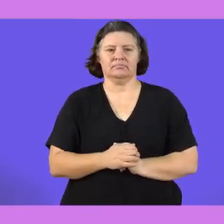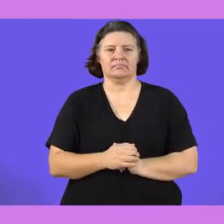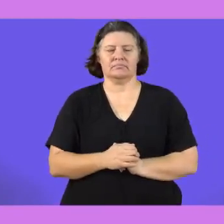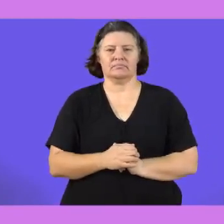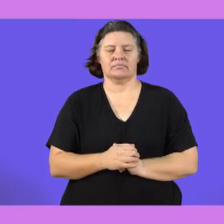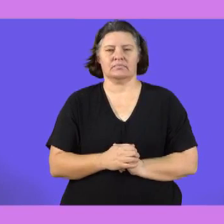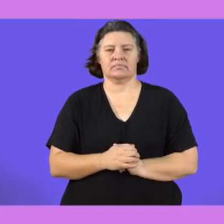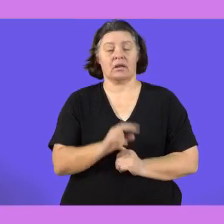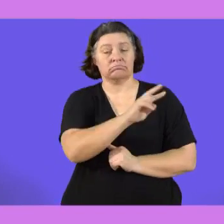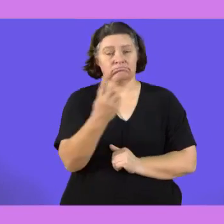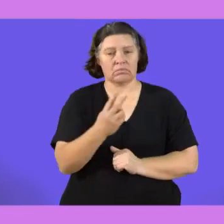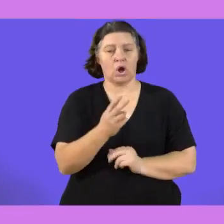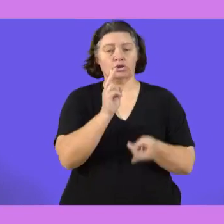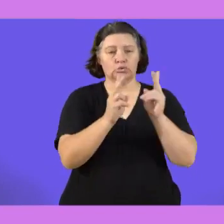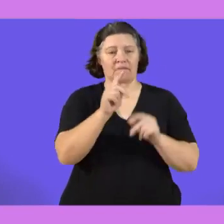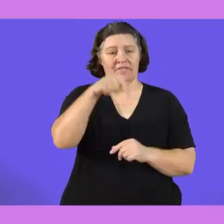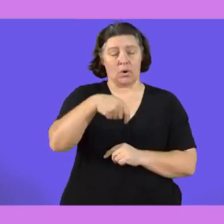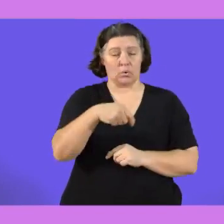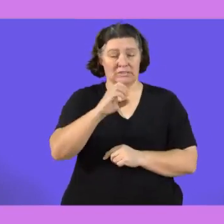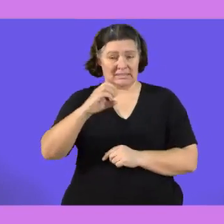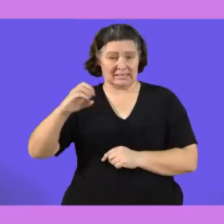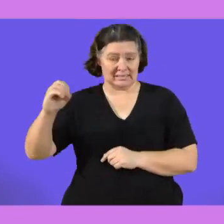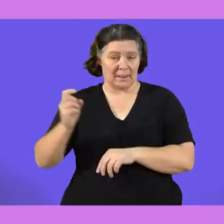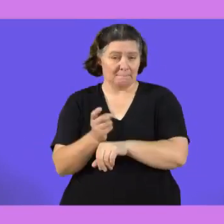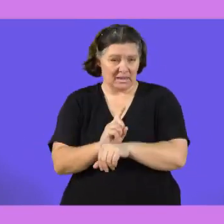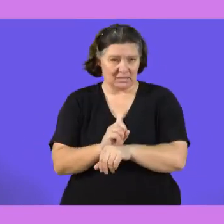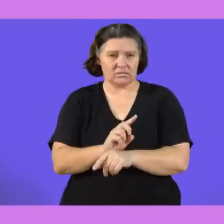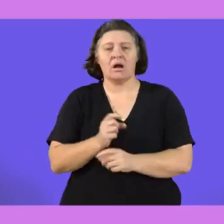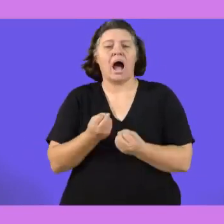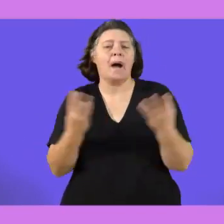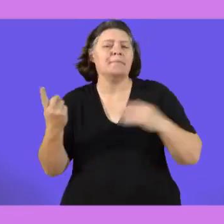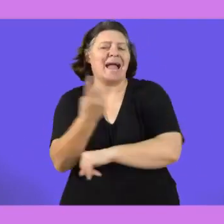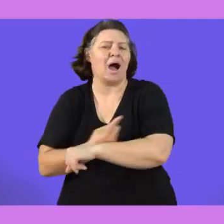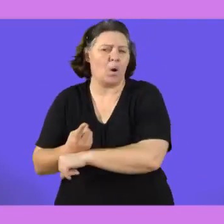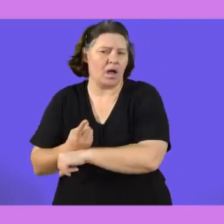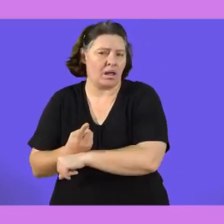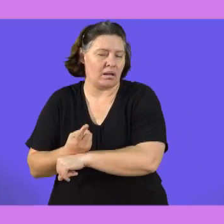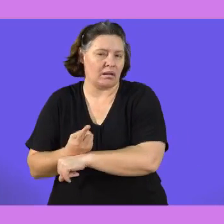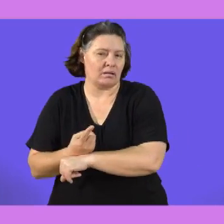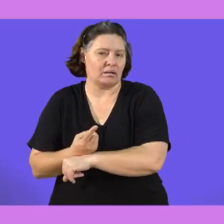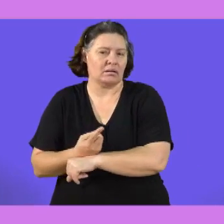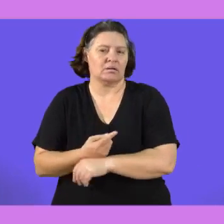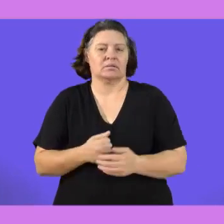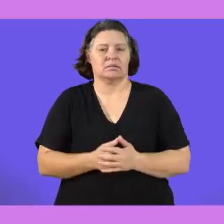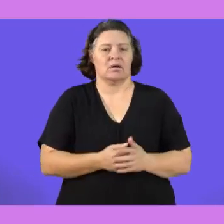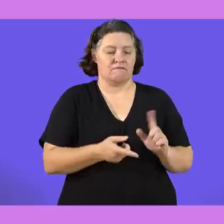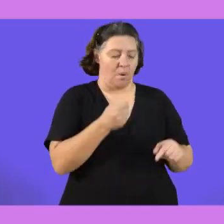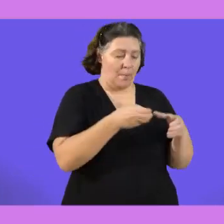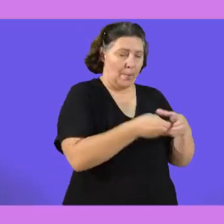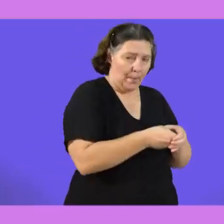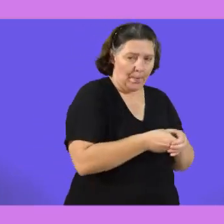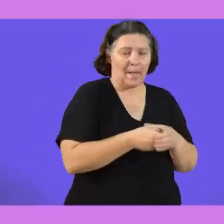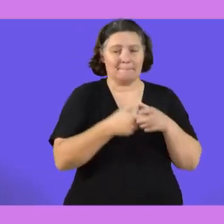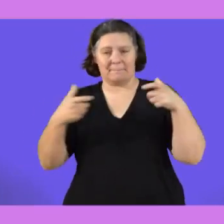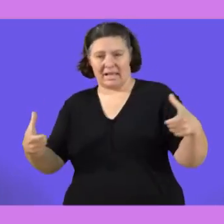Second example, I'm saying convert 12,000 minutes to hours. Right? So now I'm doing